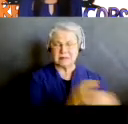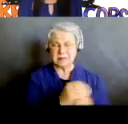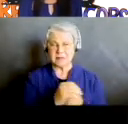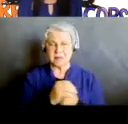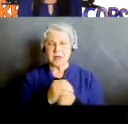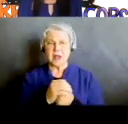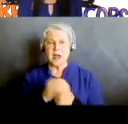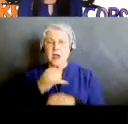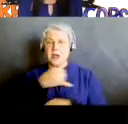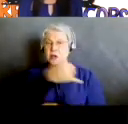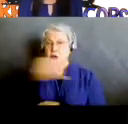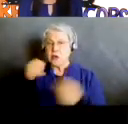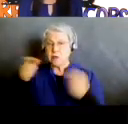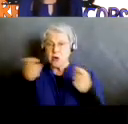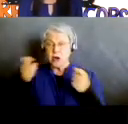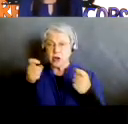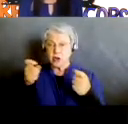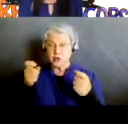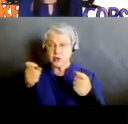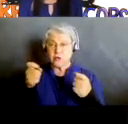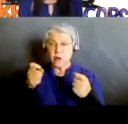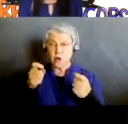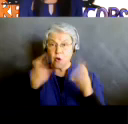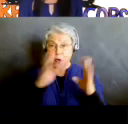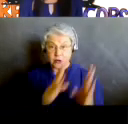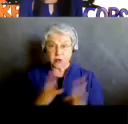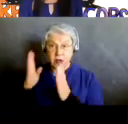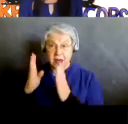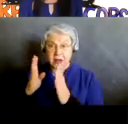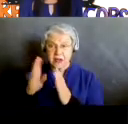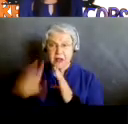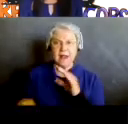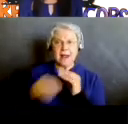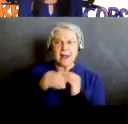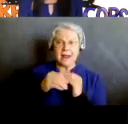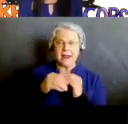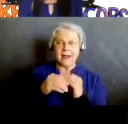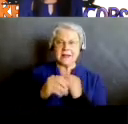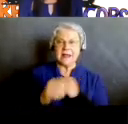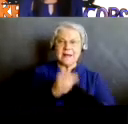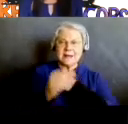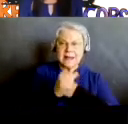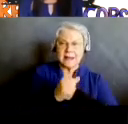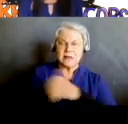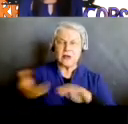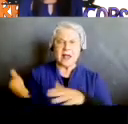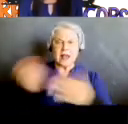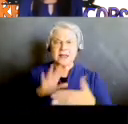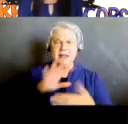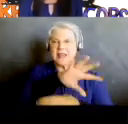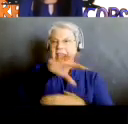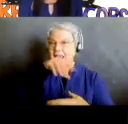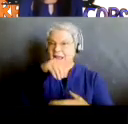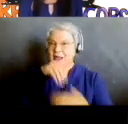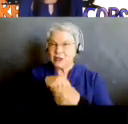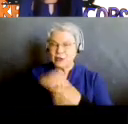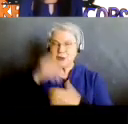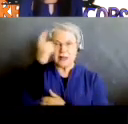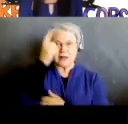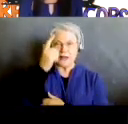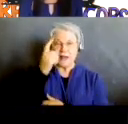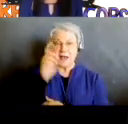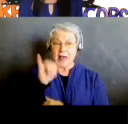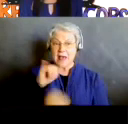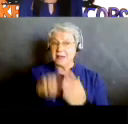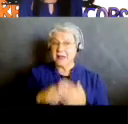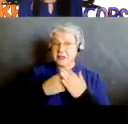this border control strategy, which builds in danger and death into its logic, did not start in